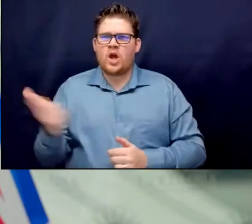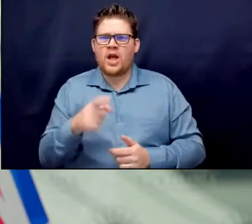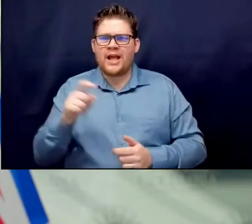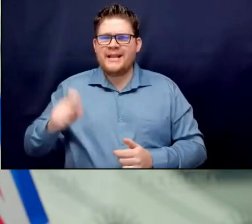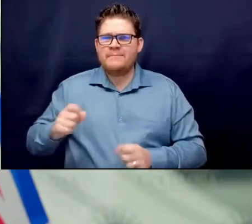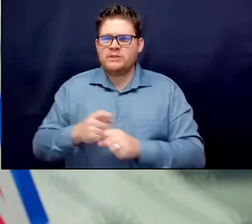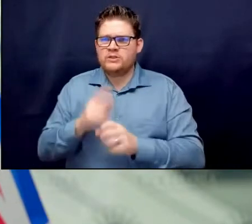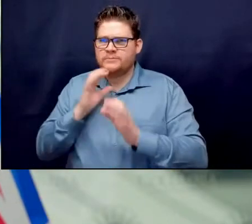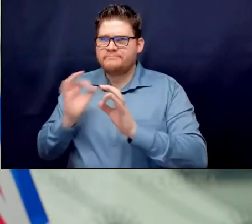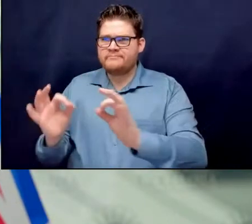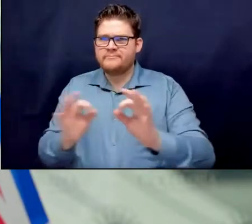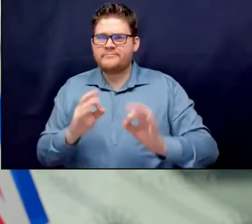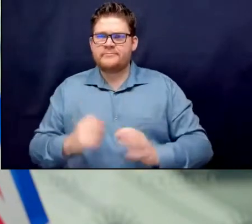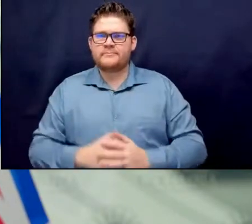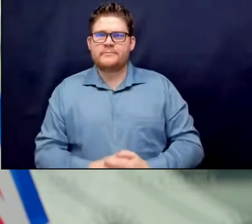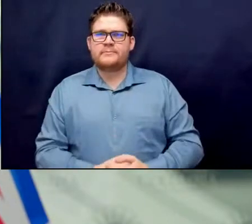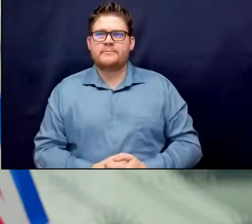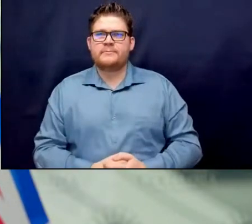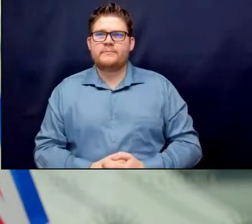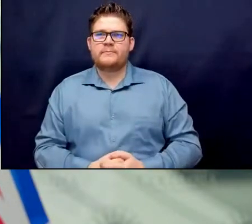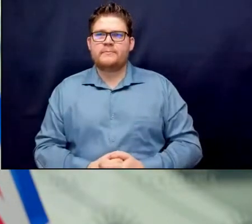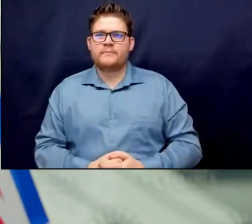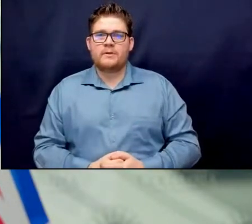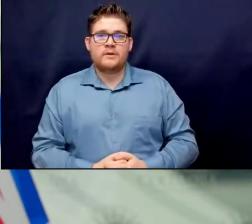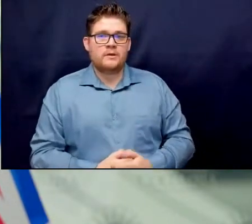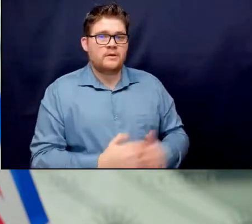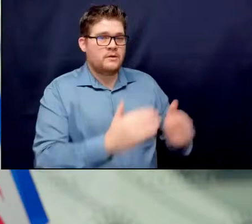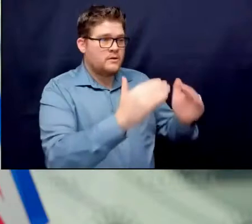sure that we support the most urgent care.